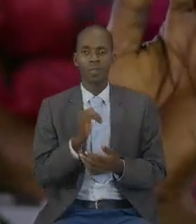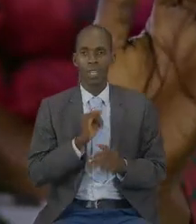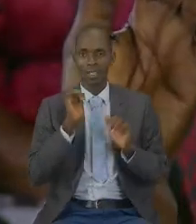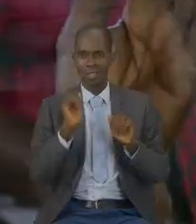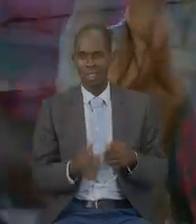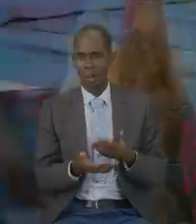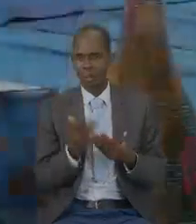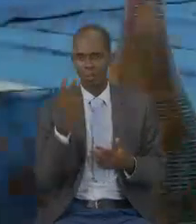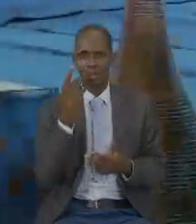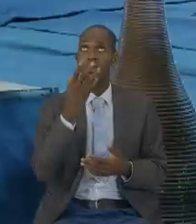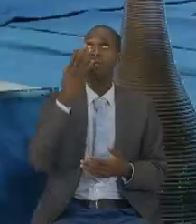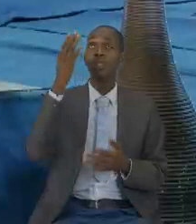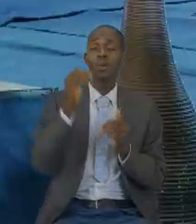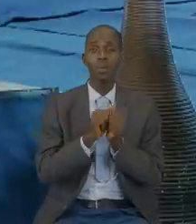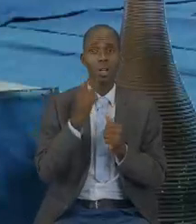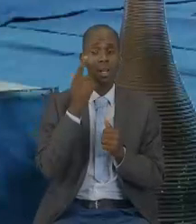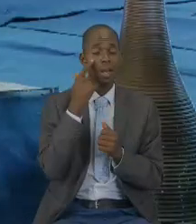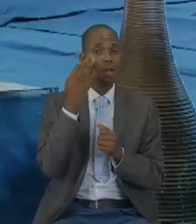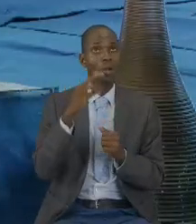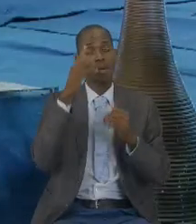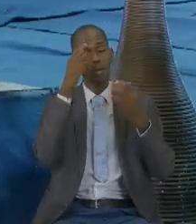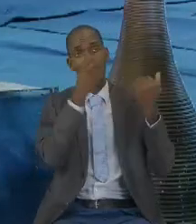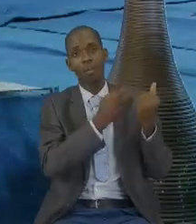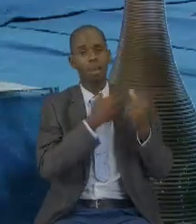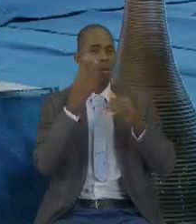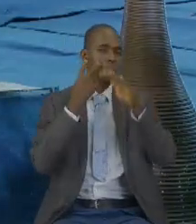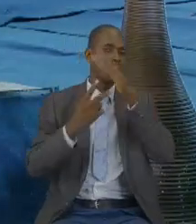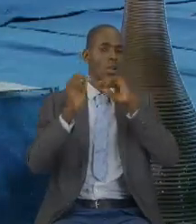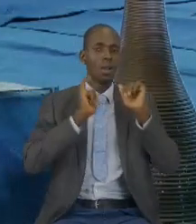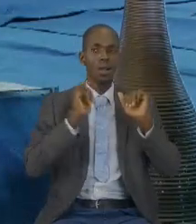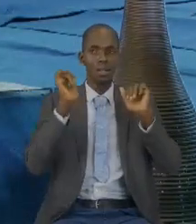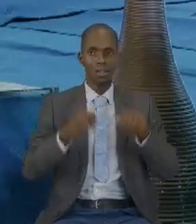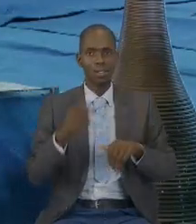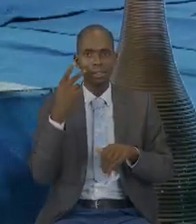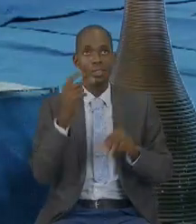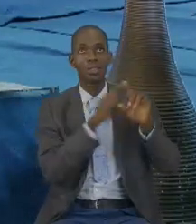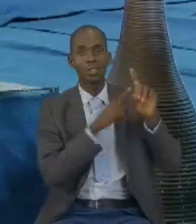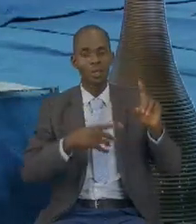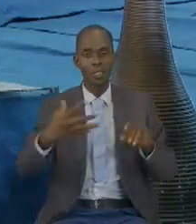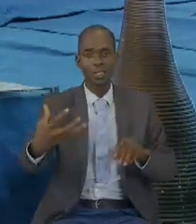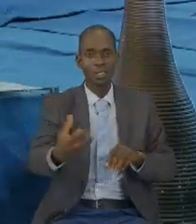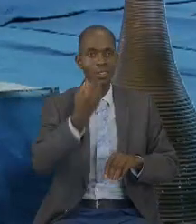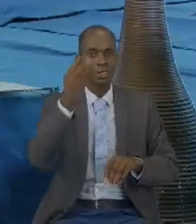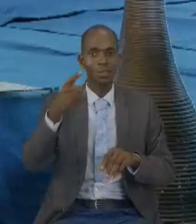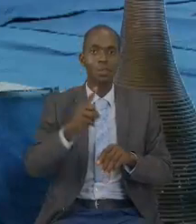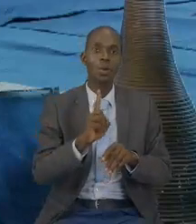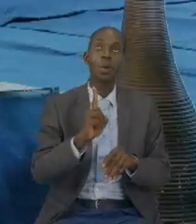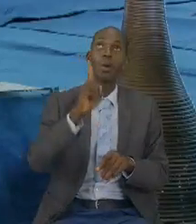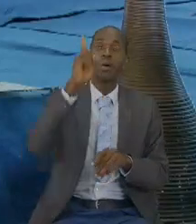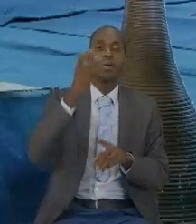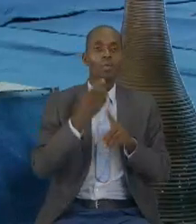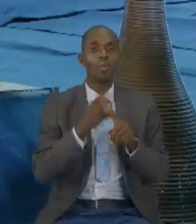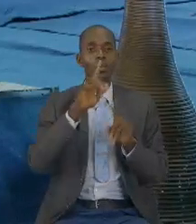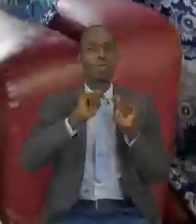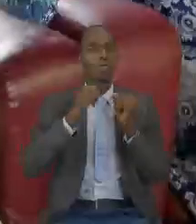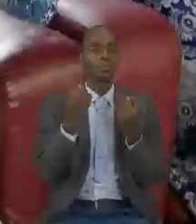there now with the eyes of faith and prophecy. I can see the Lord taking you up from your tribe,